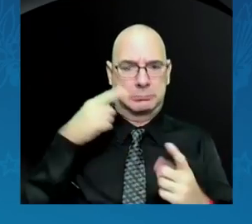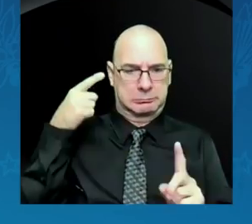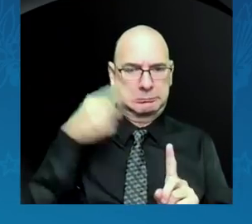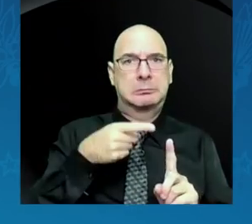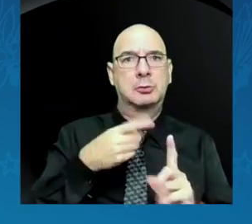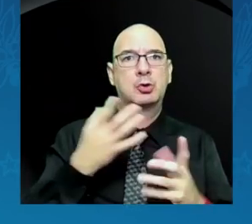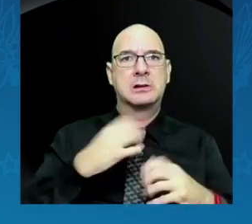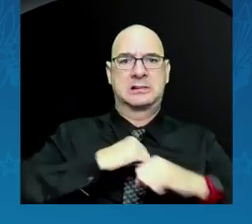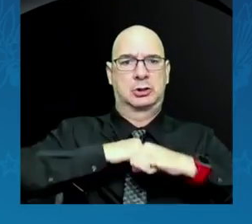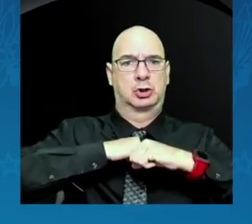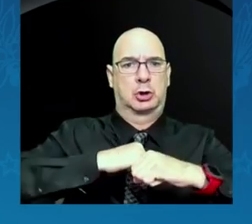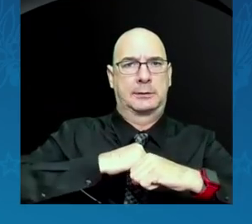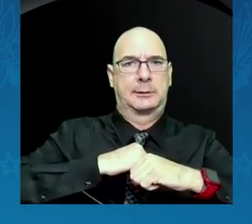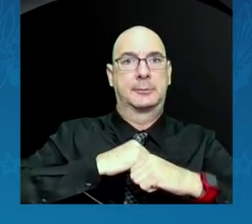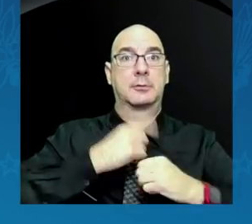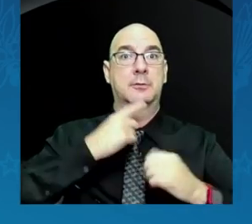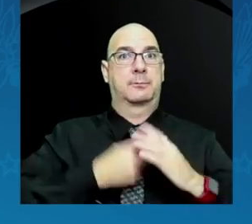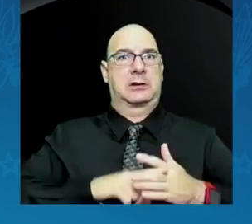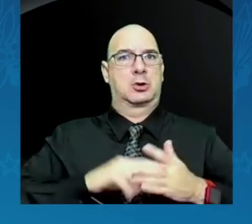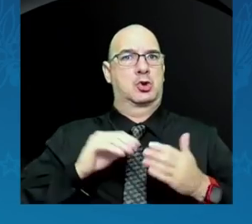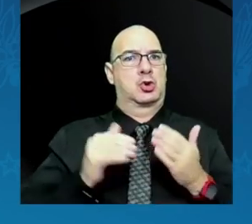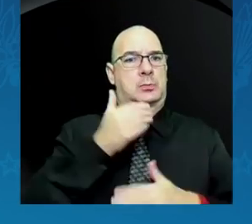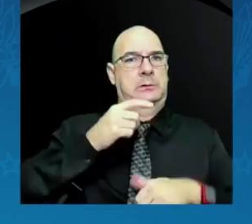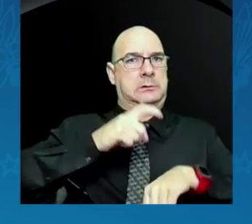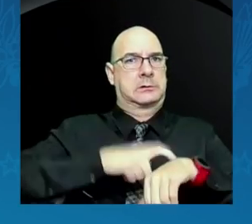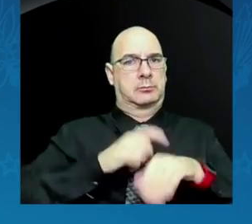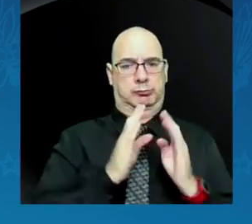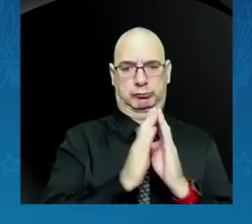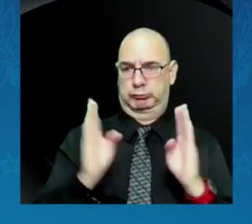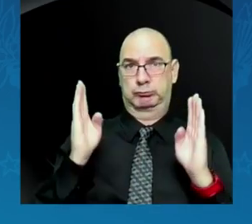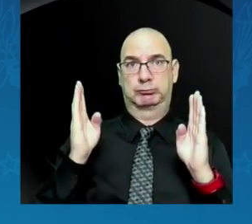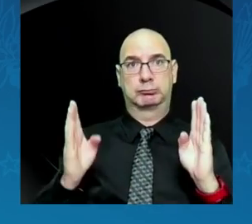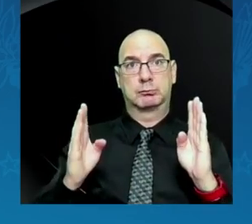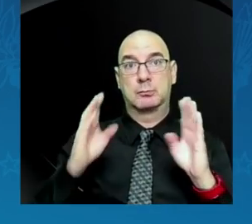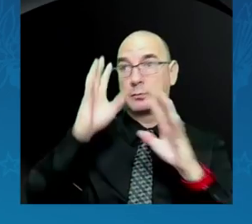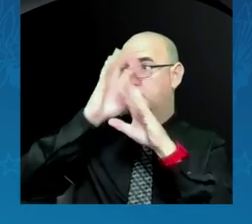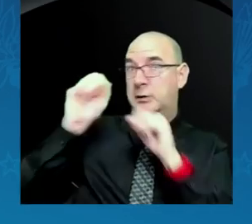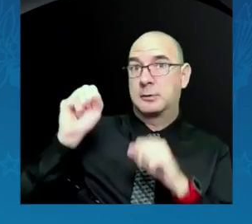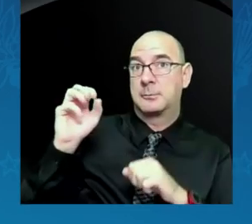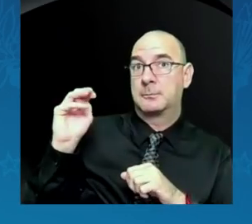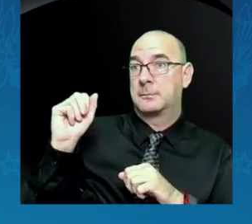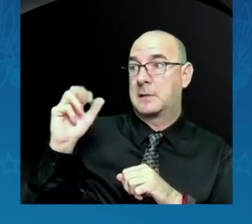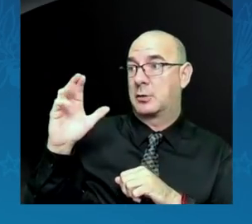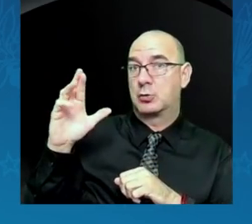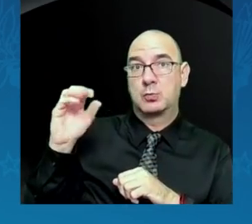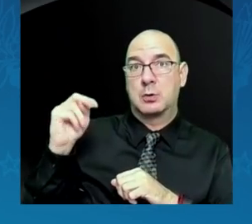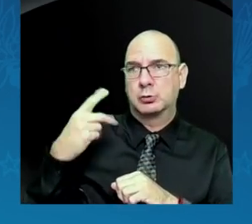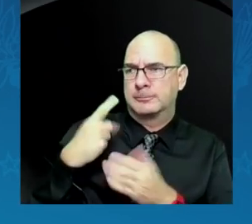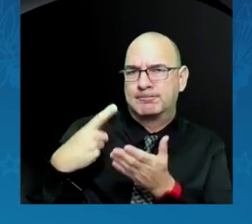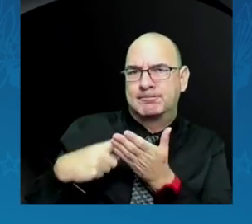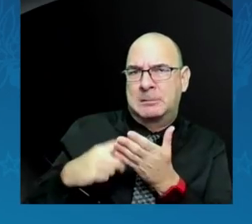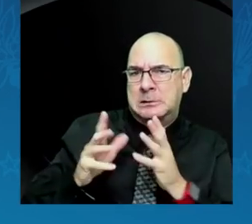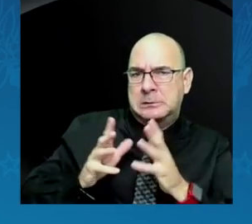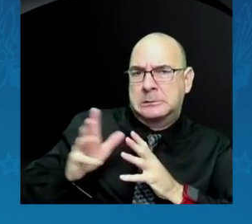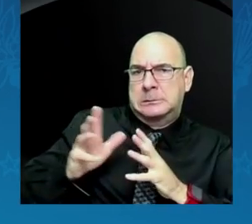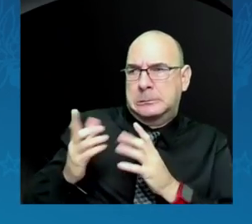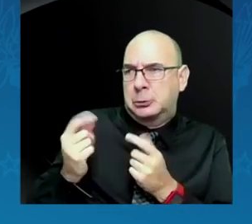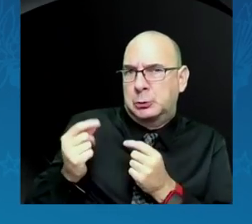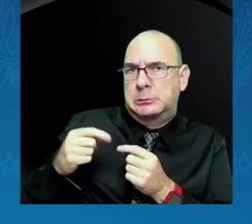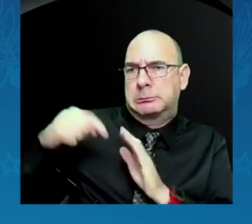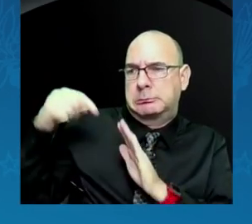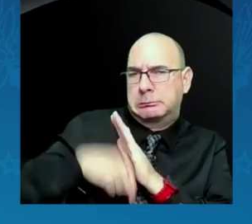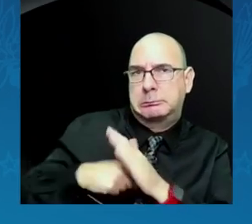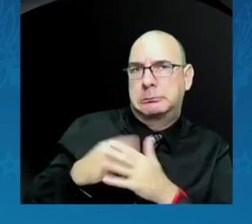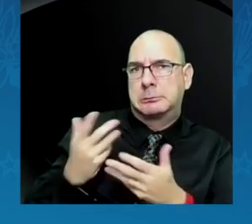this is something that President Macron and I talked about extensively. And in then this moment, for nations who